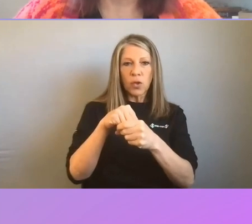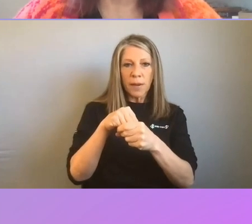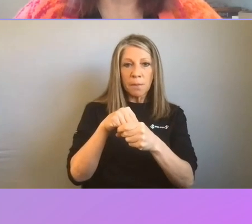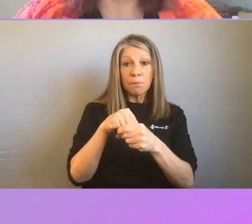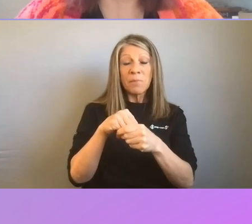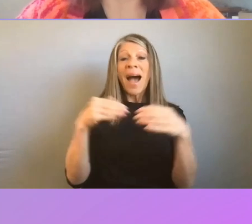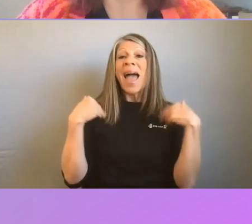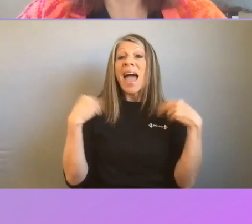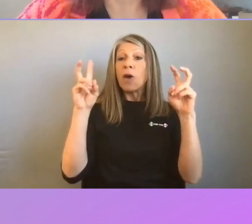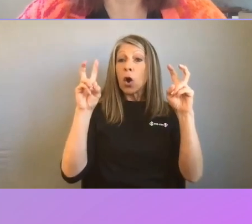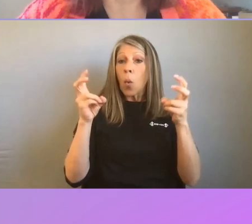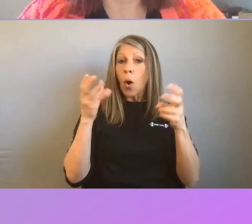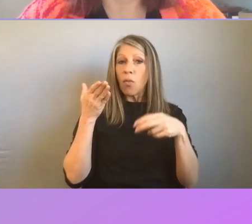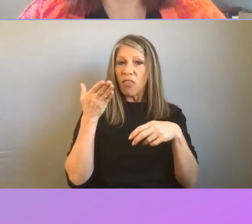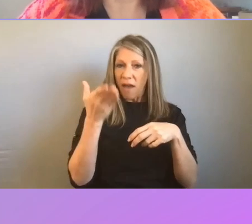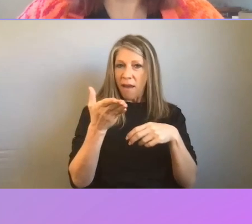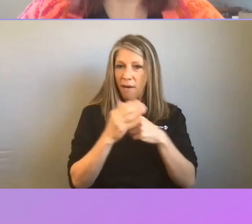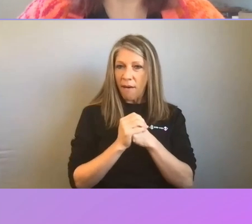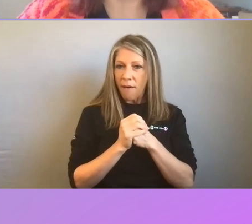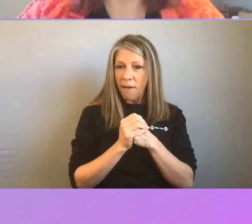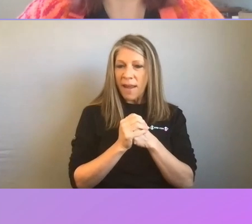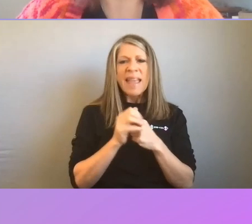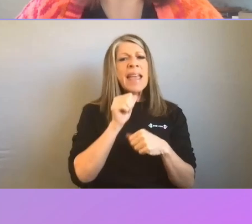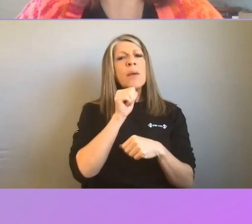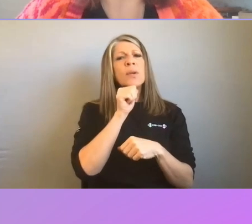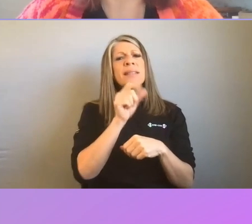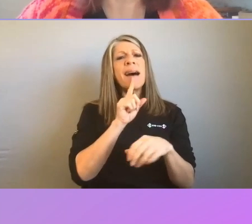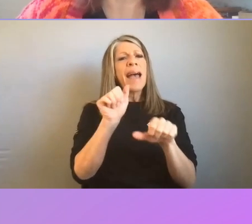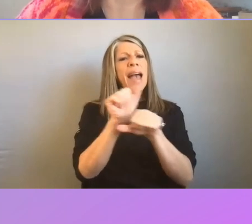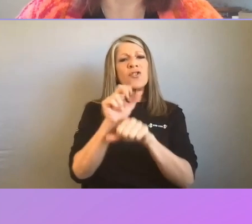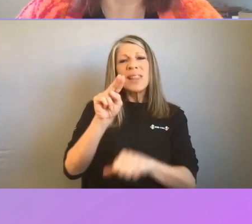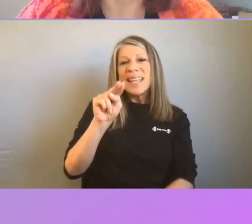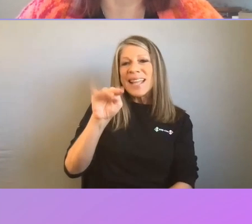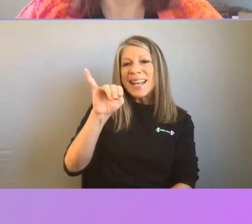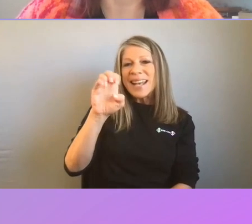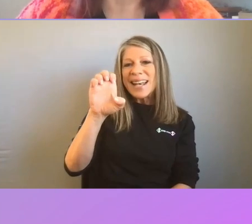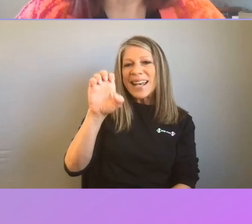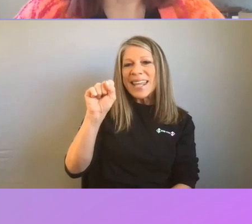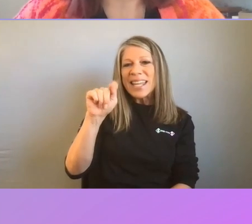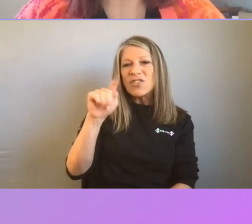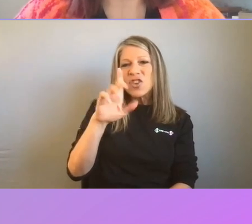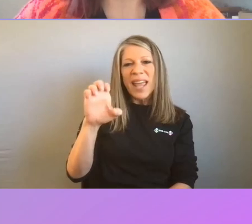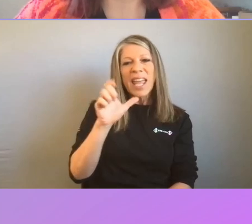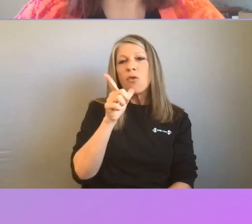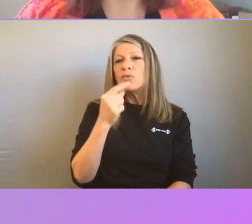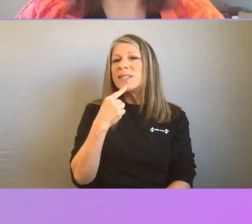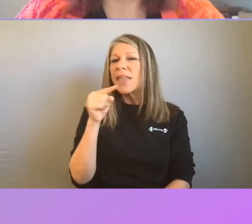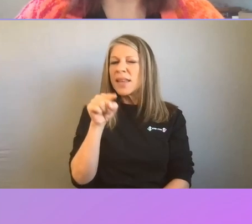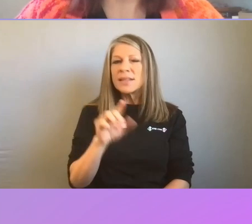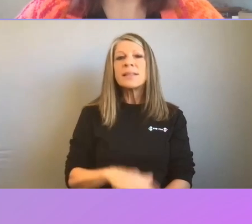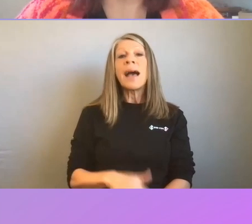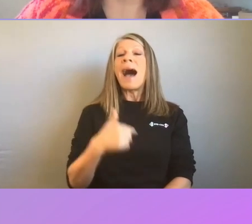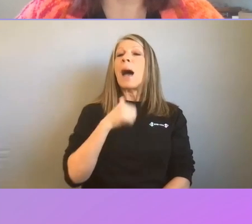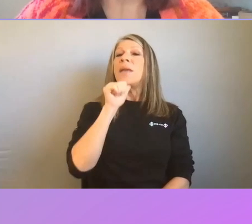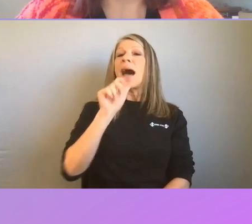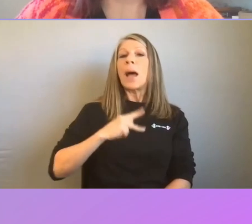a quote on the screen, and it was not actually Nietzsche who said this, which is kind of telling. The quote is, "I'm